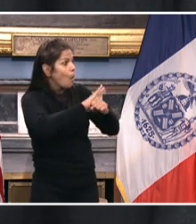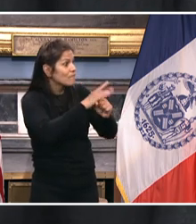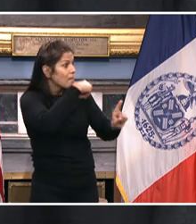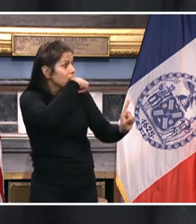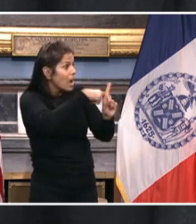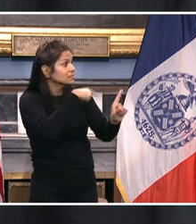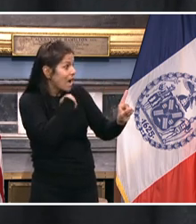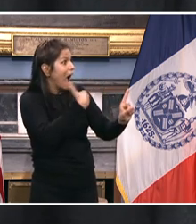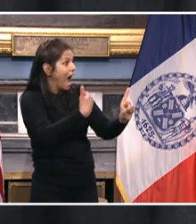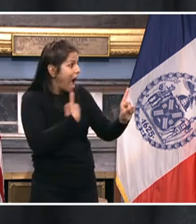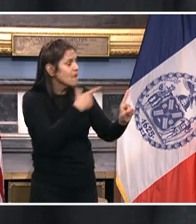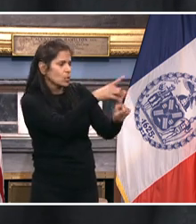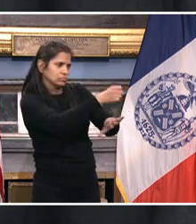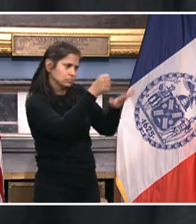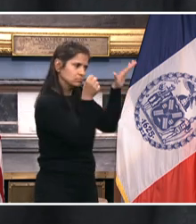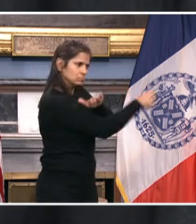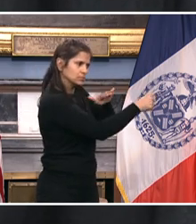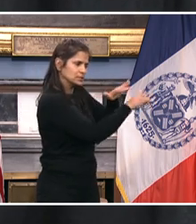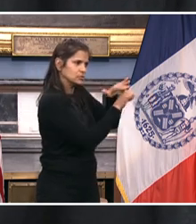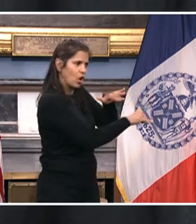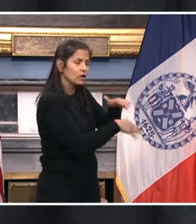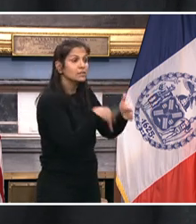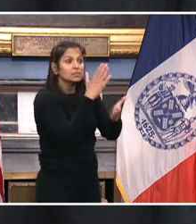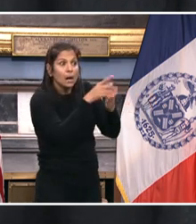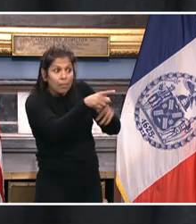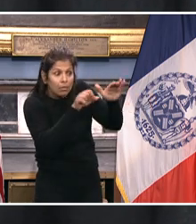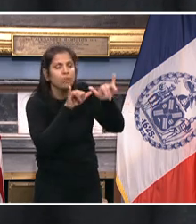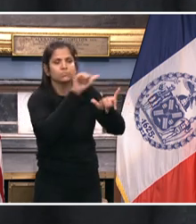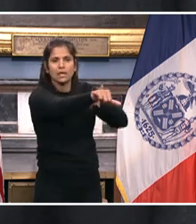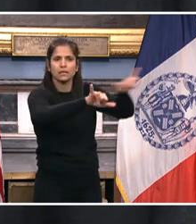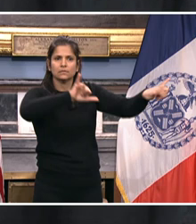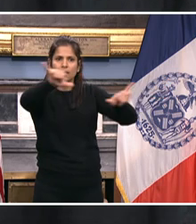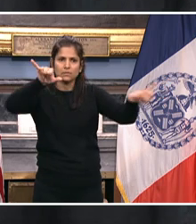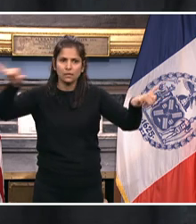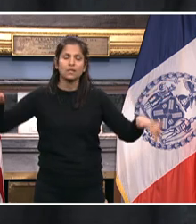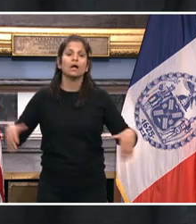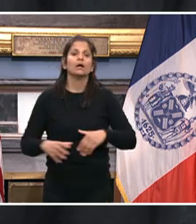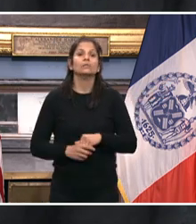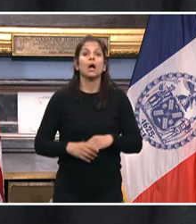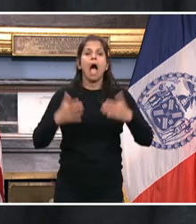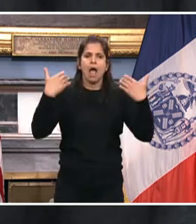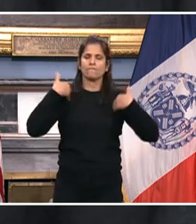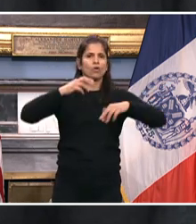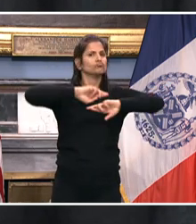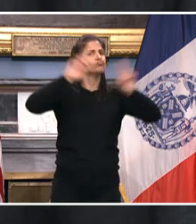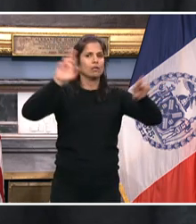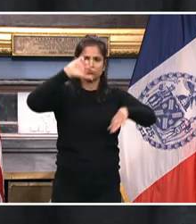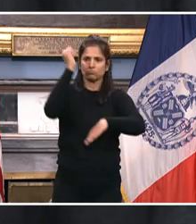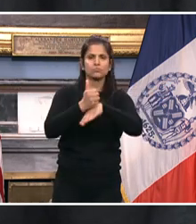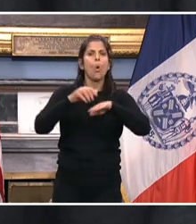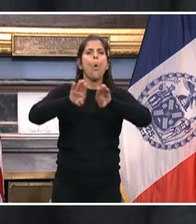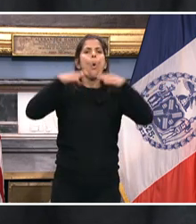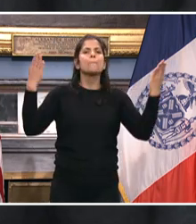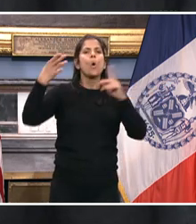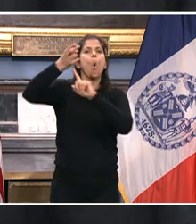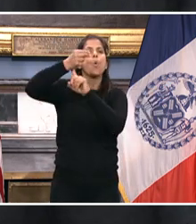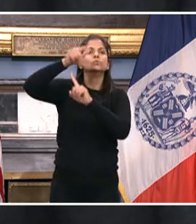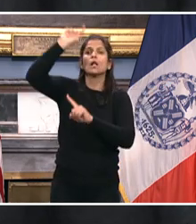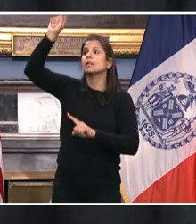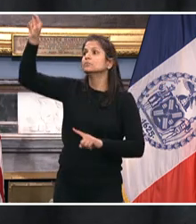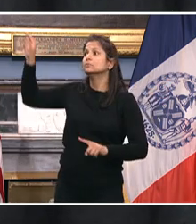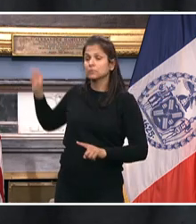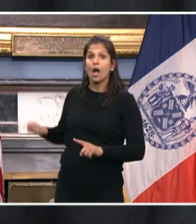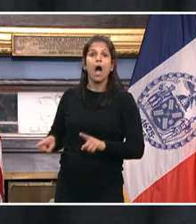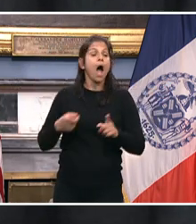we have the spaces like this that could be converted. So capacity is strong. We are still, you know, for